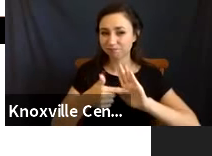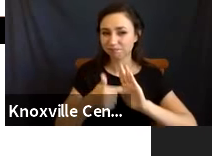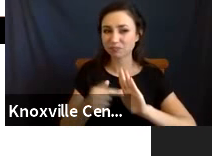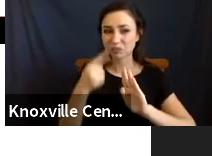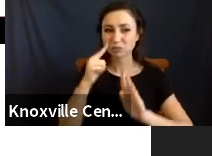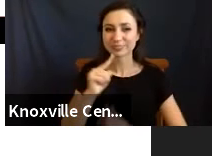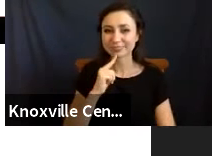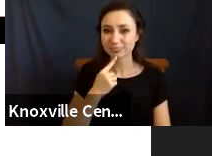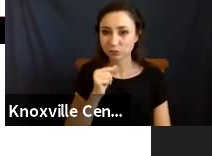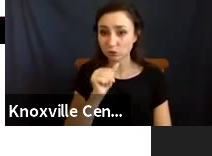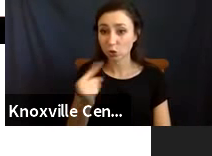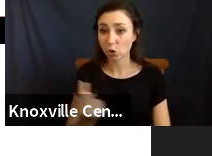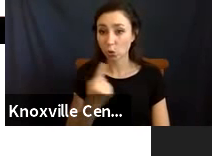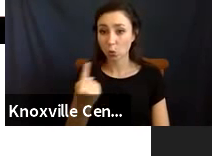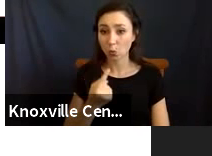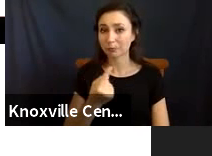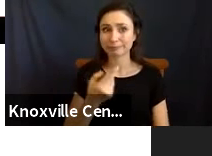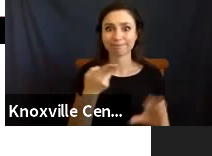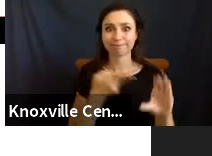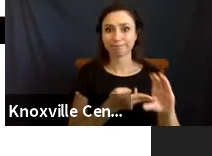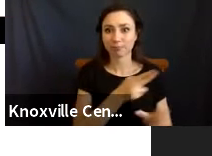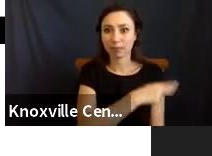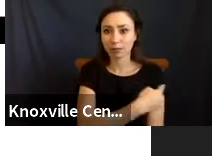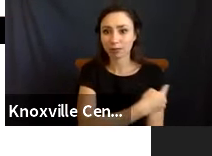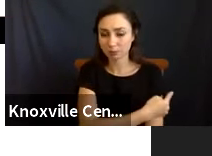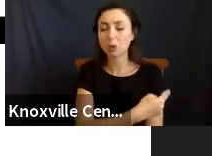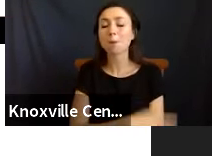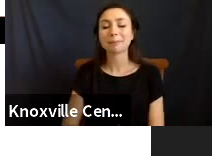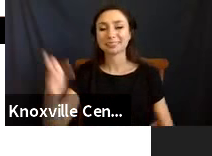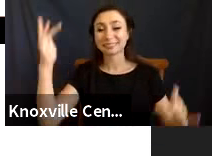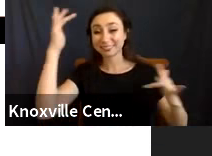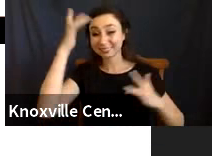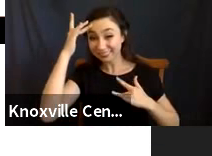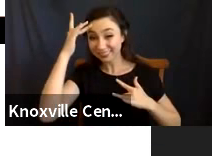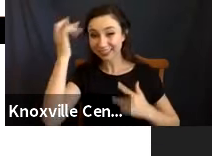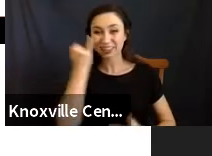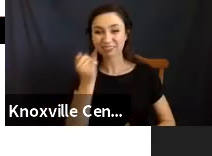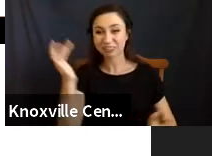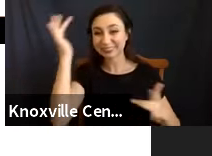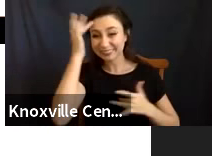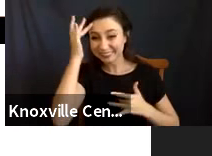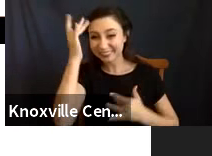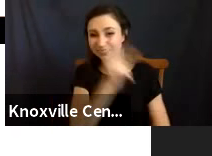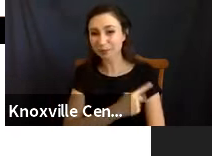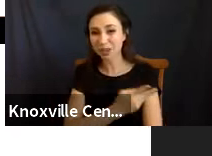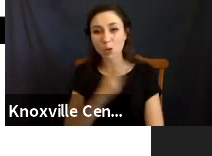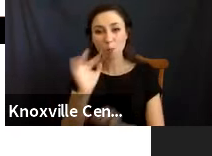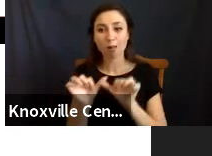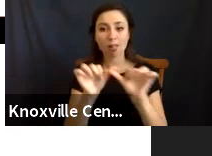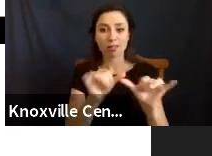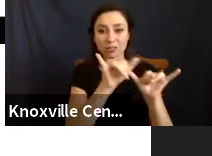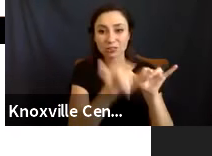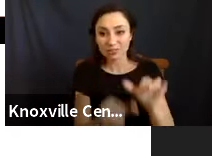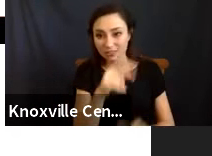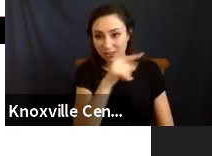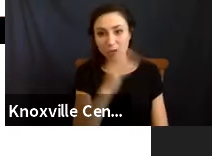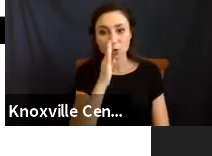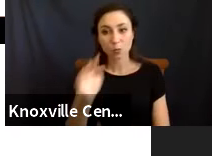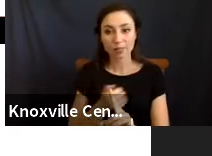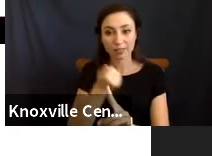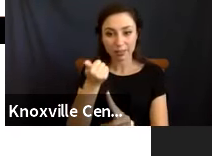because sick patients stay longer and they'll have more of an impact on a hospital census or on a system